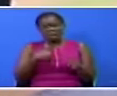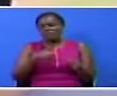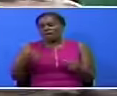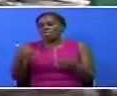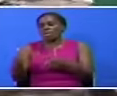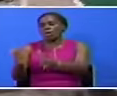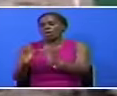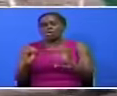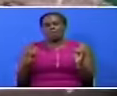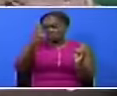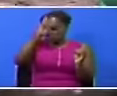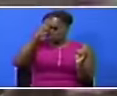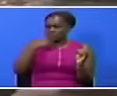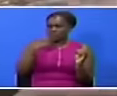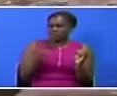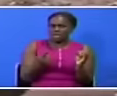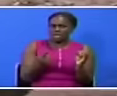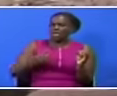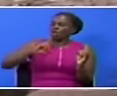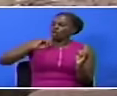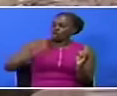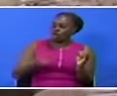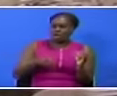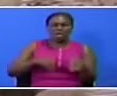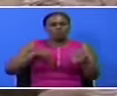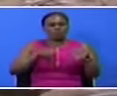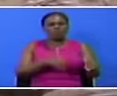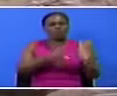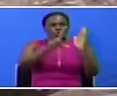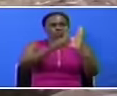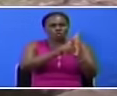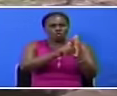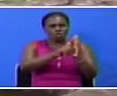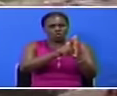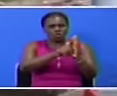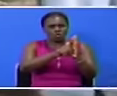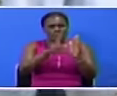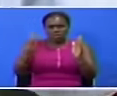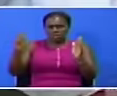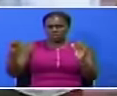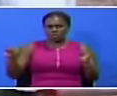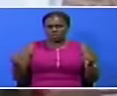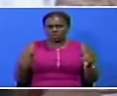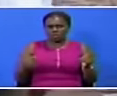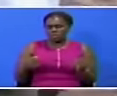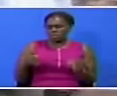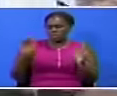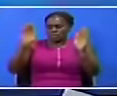alternative. Police say they were acting according to the law. Rashid Ronald, KTN News, in the county of